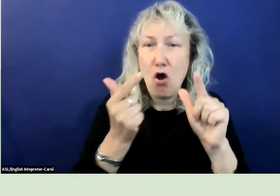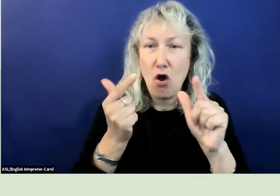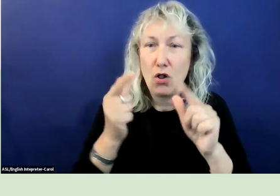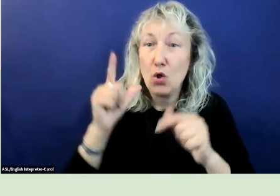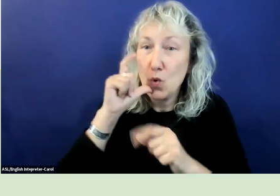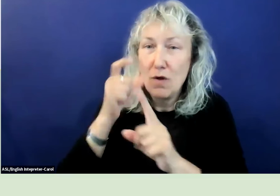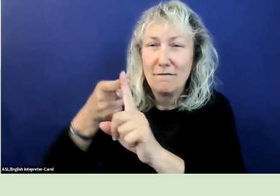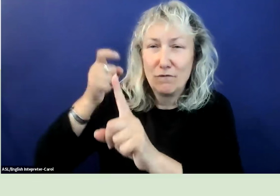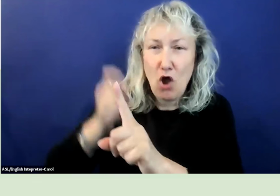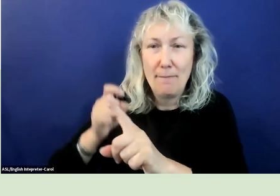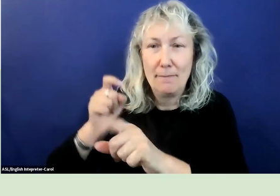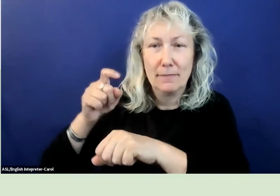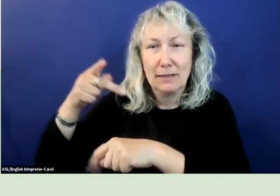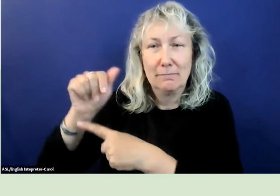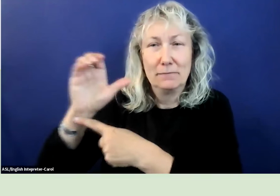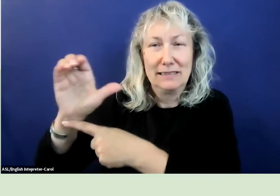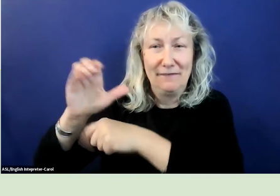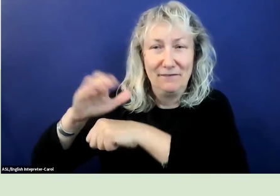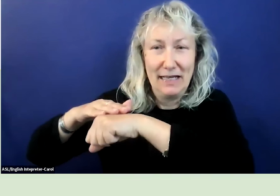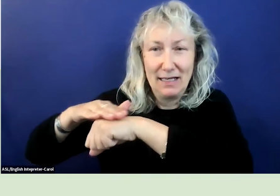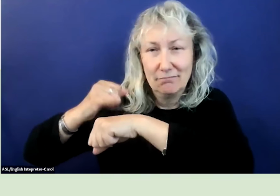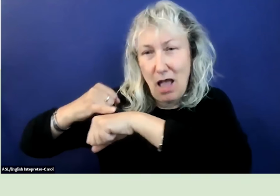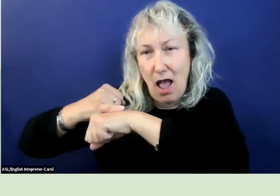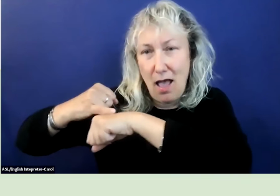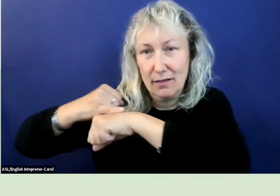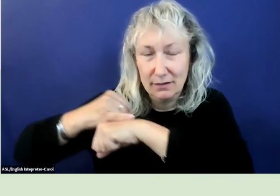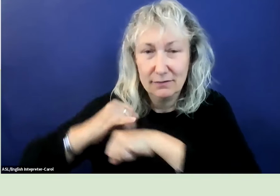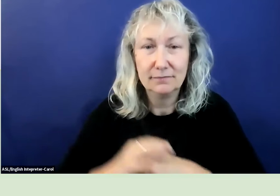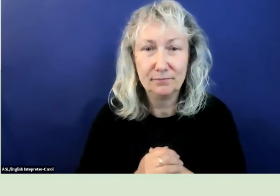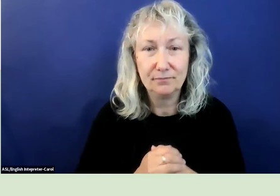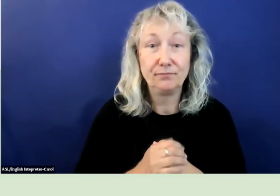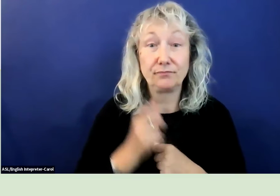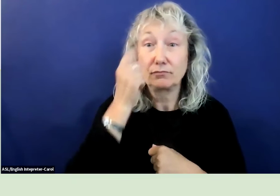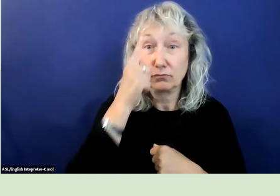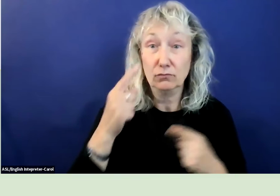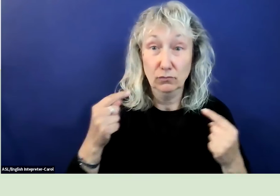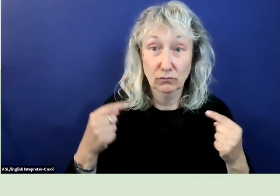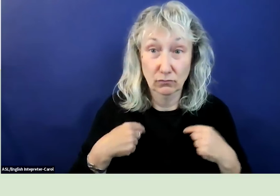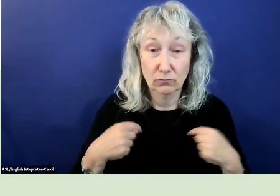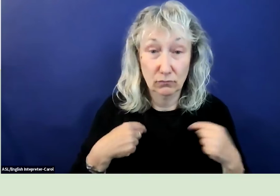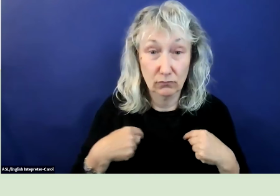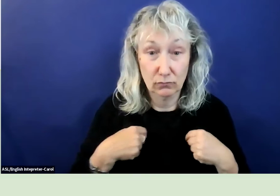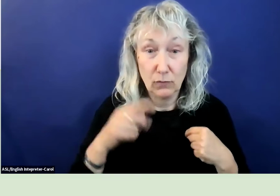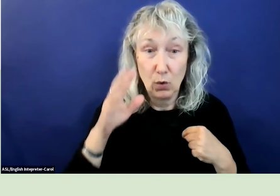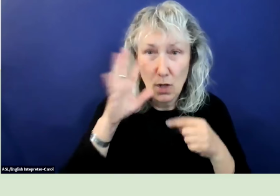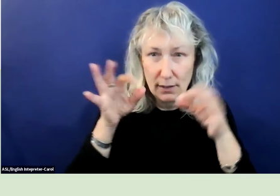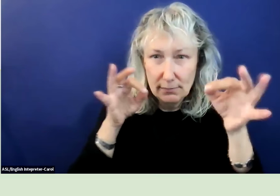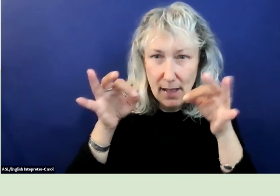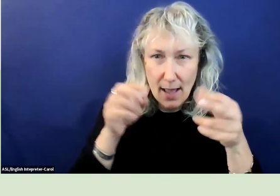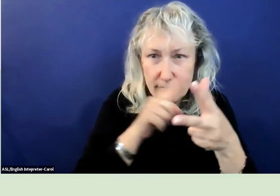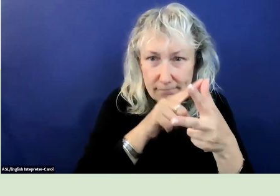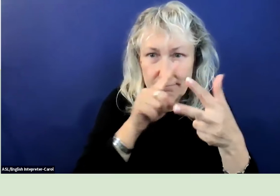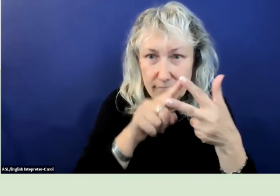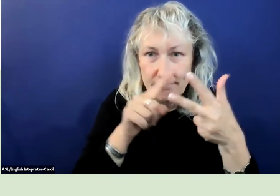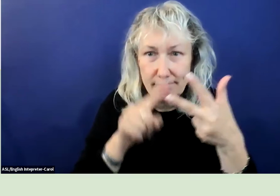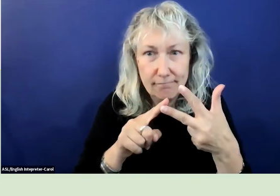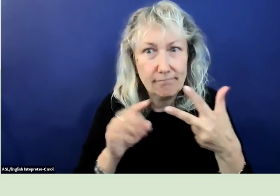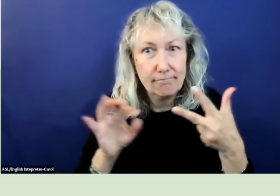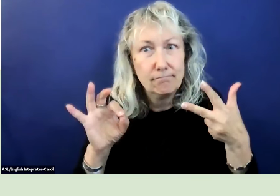So in WEPI, I take 3 recap that we can share and talk about it today. The 3 important things that